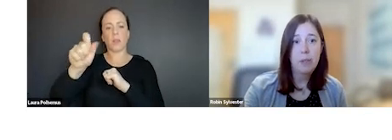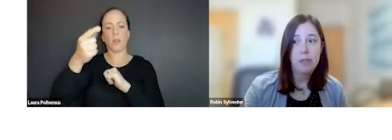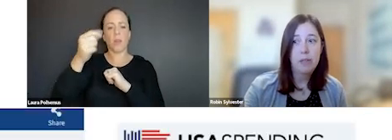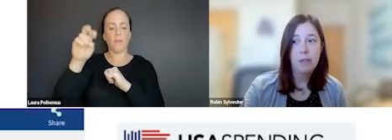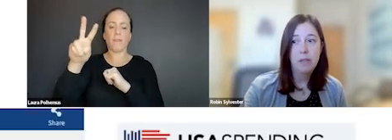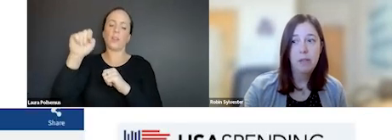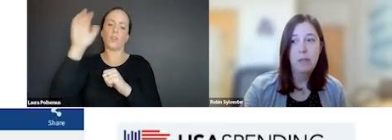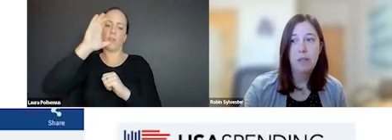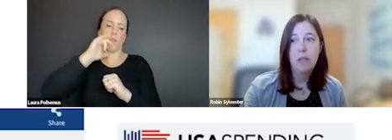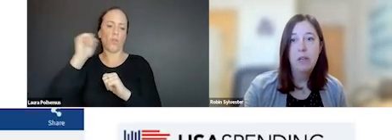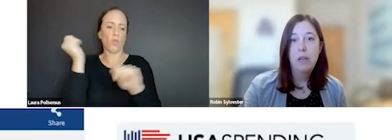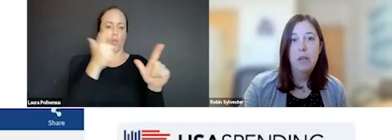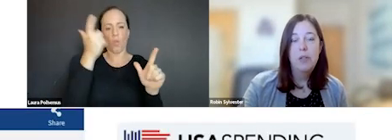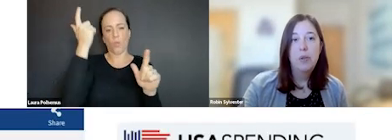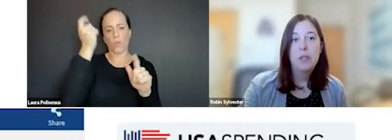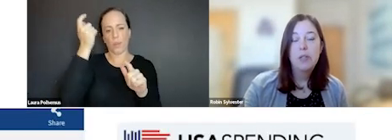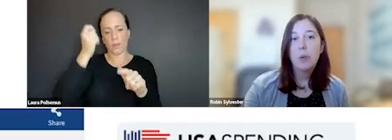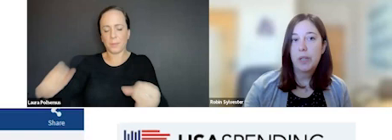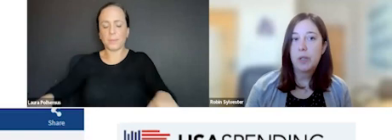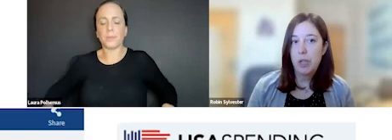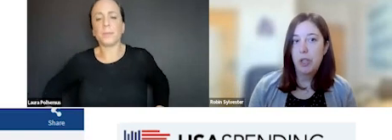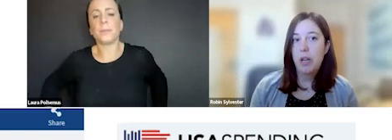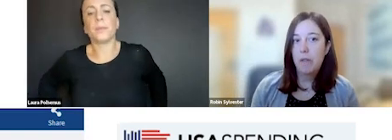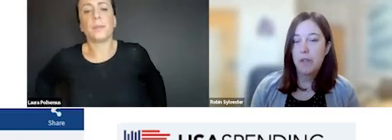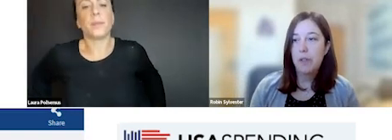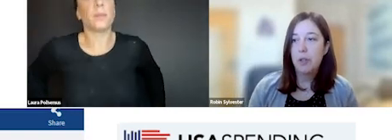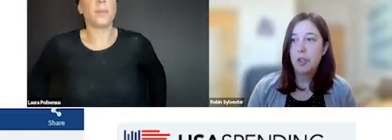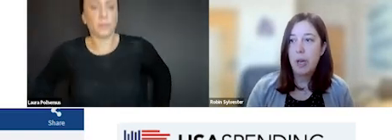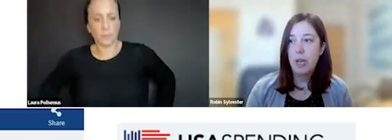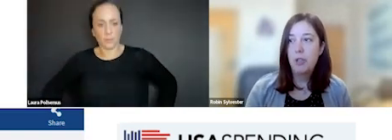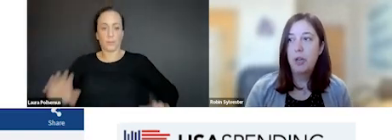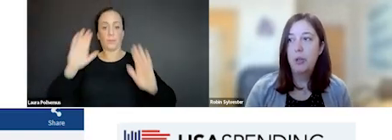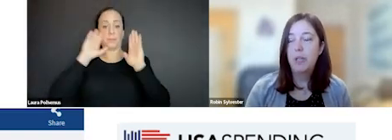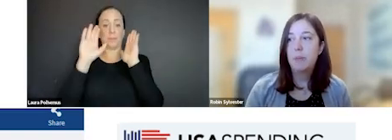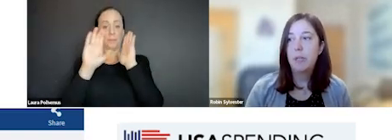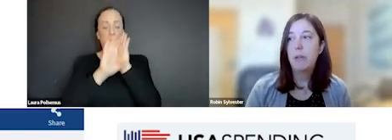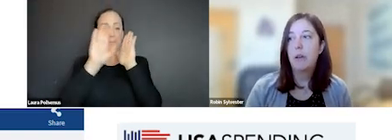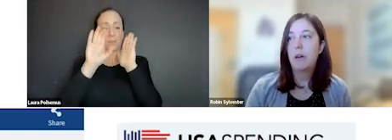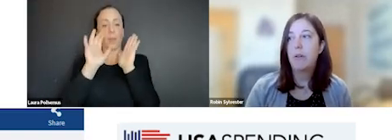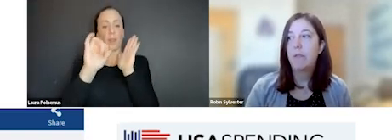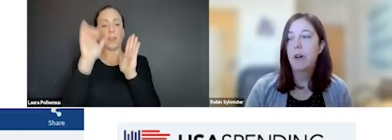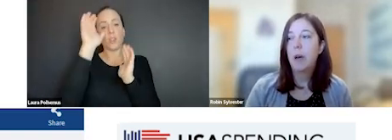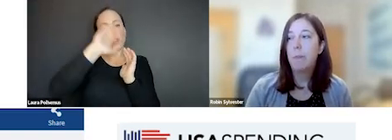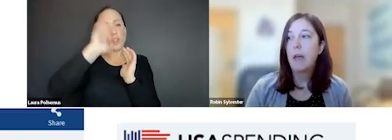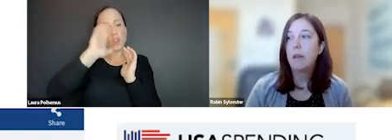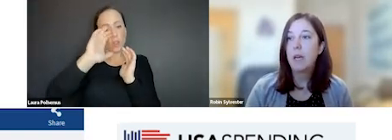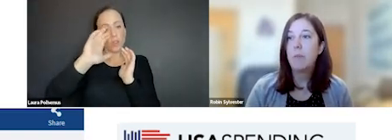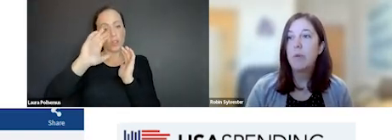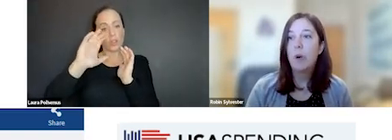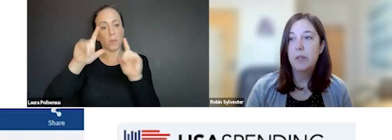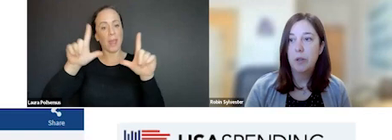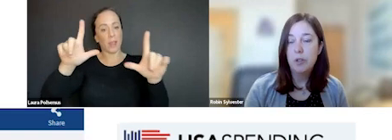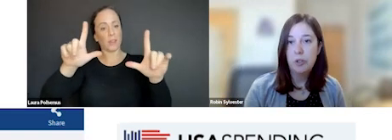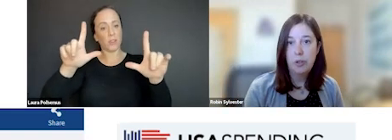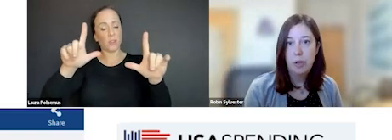Next slide, please. So this is a quick screenshot of the search page on usaspending.gov. An example